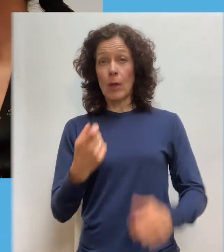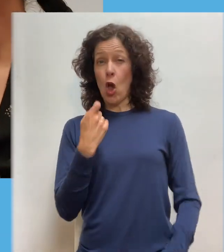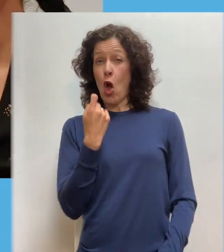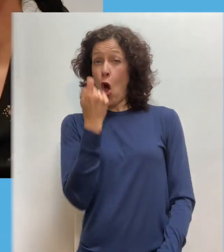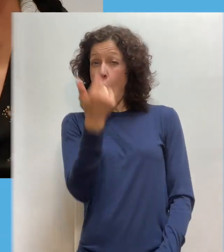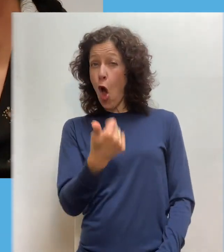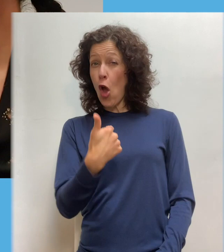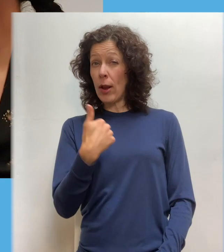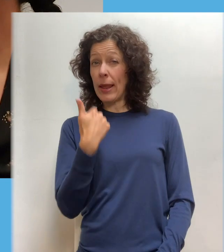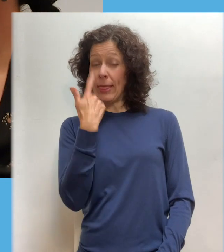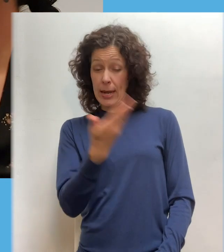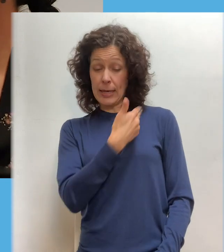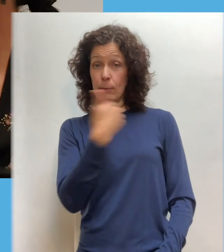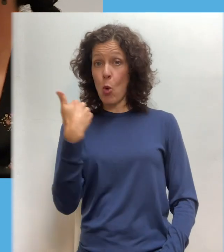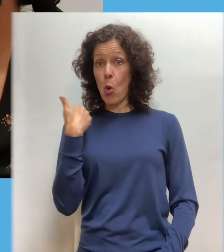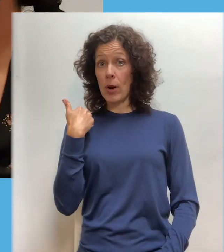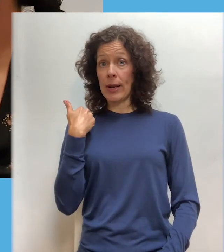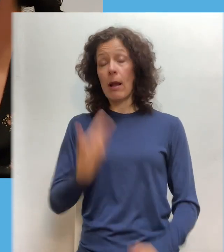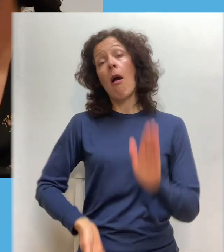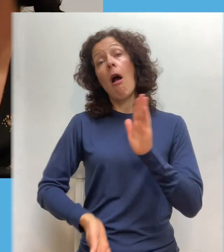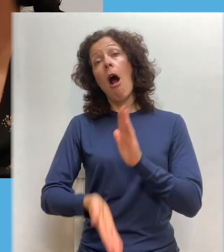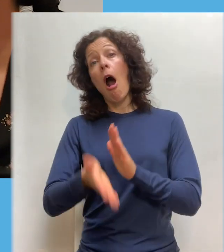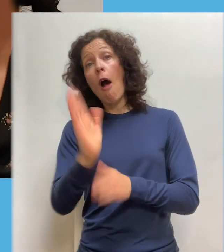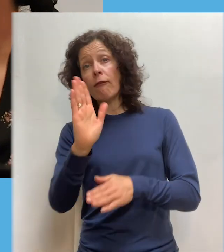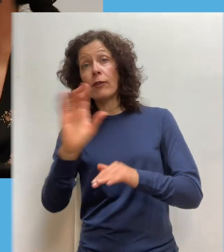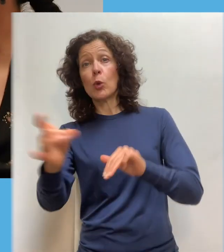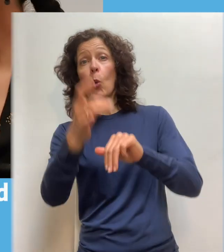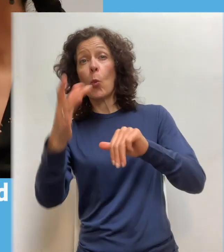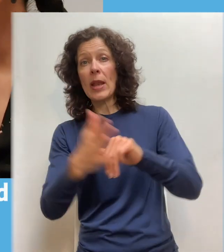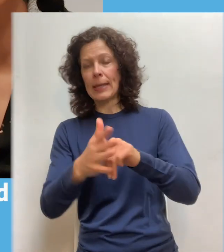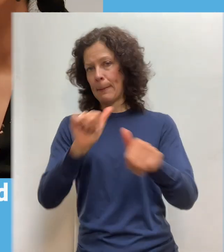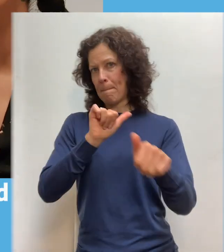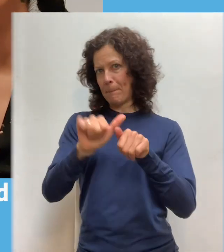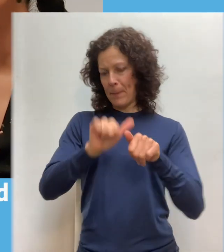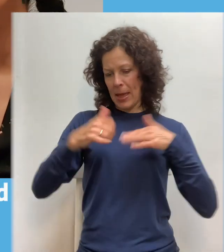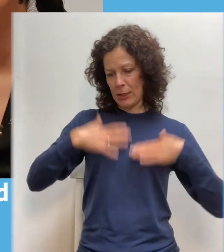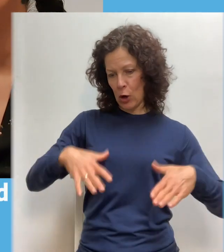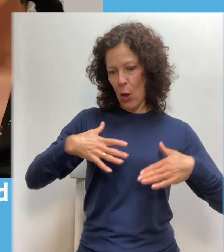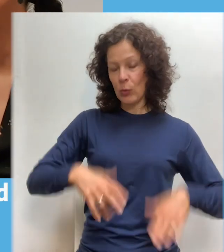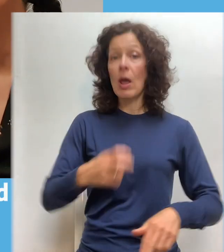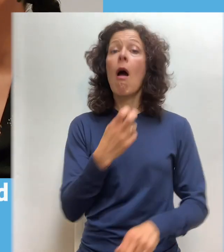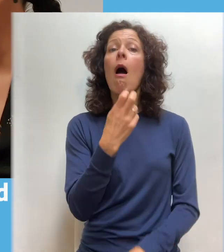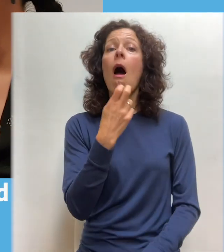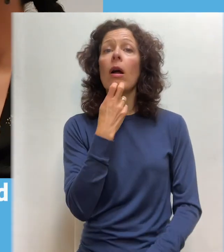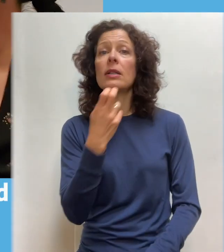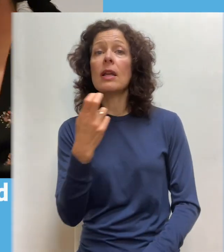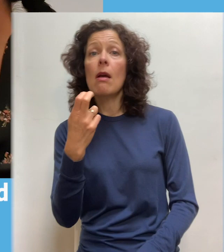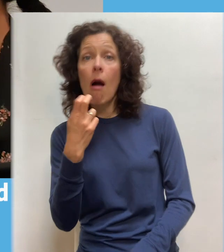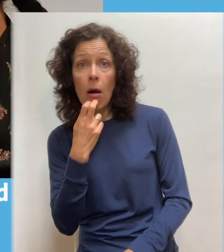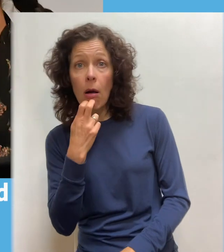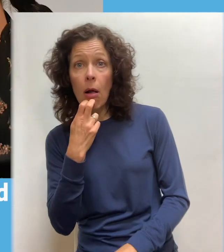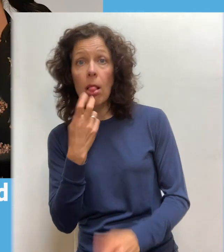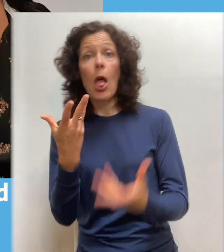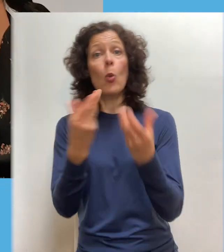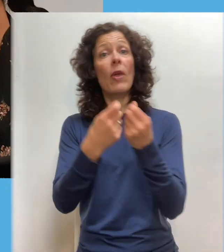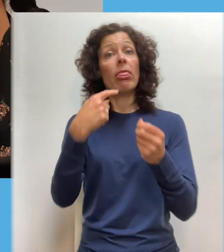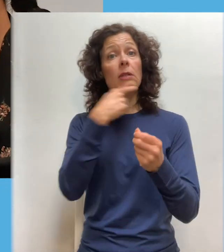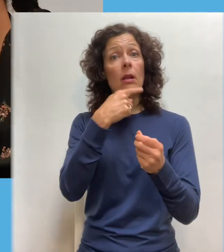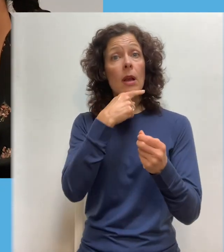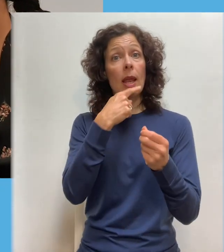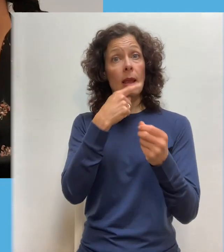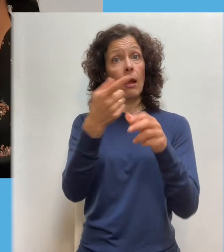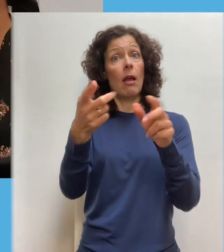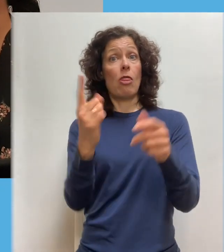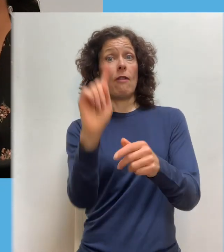Early next morning, they set off wearing their best clothes. Uncle George and Auntie Pearl led the way, with Sonny reading the